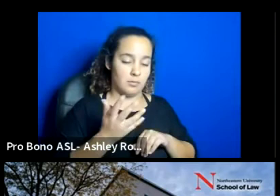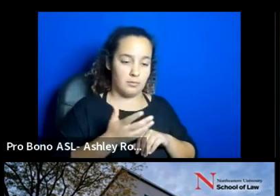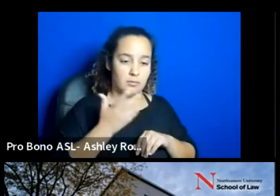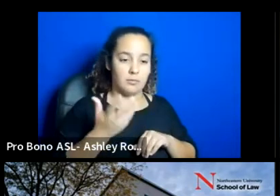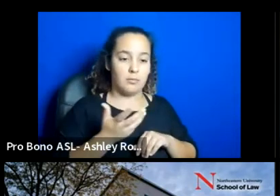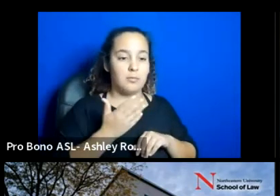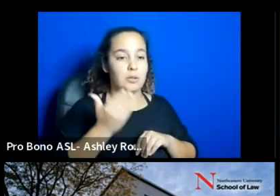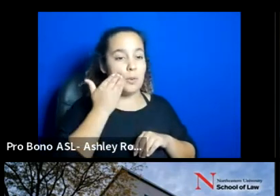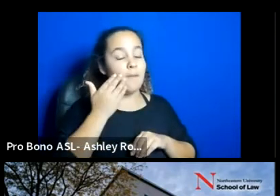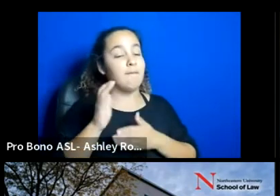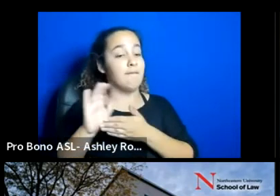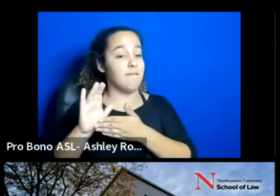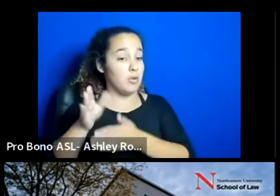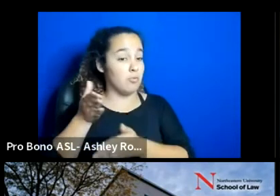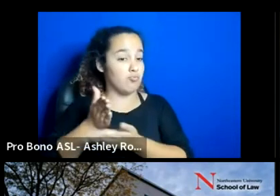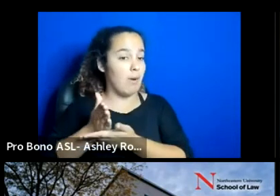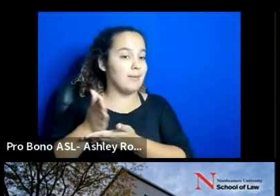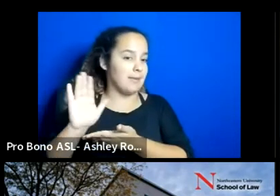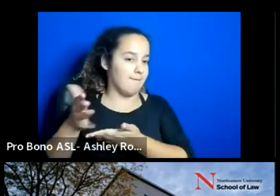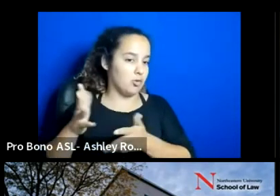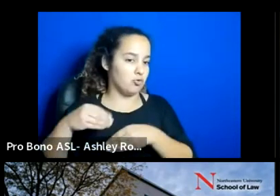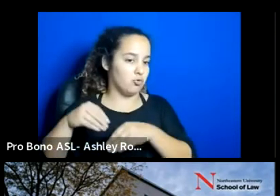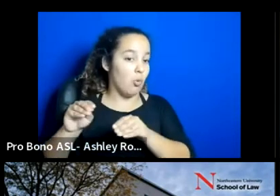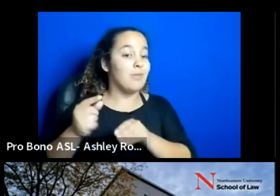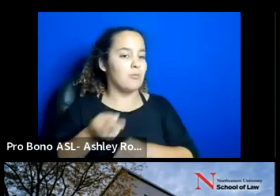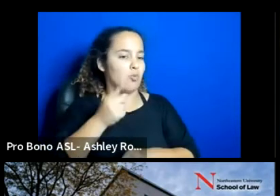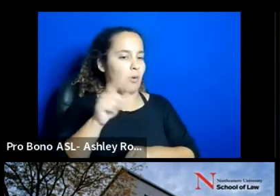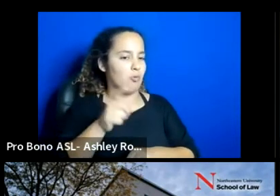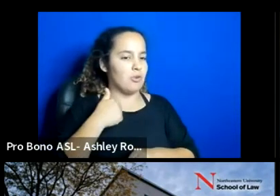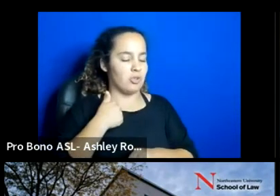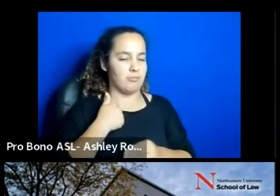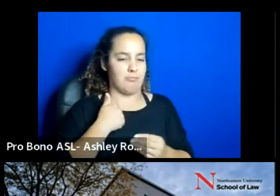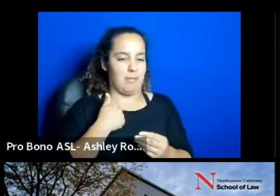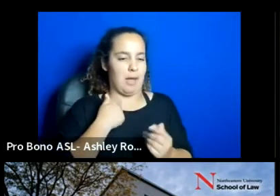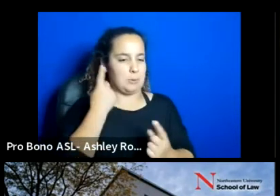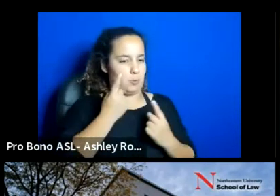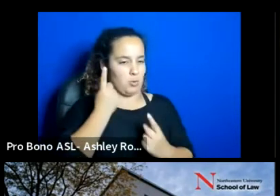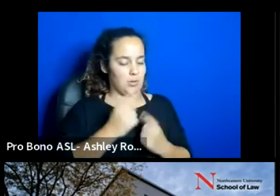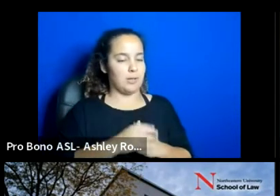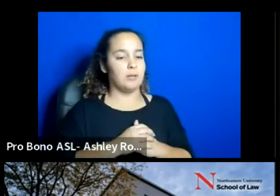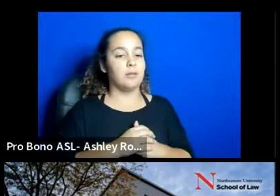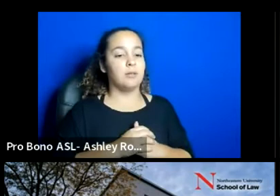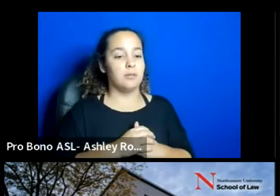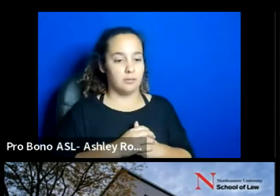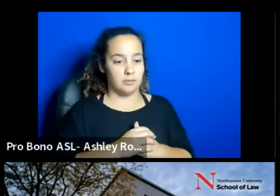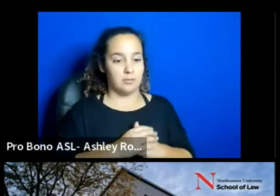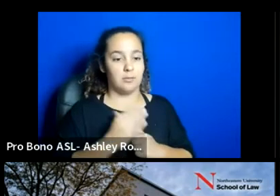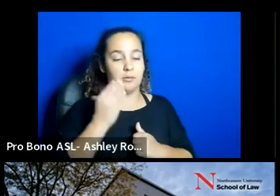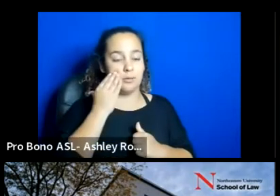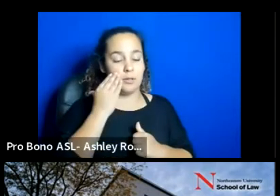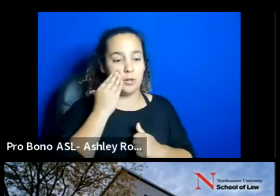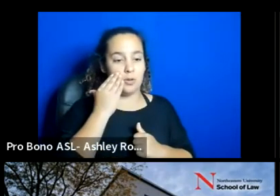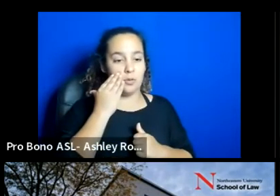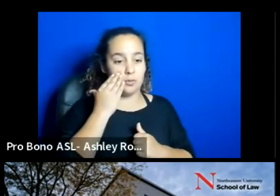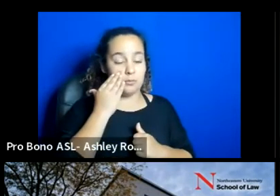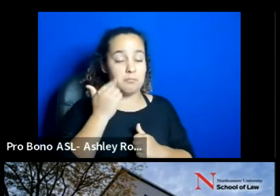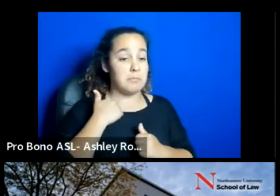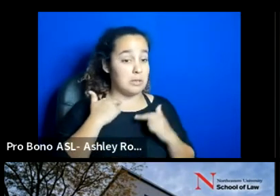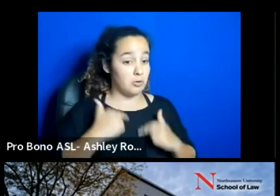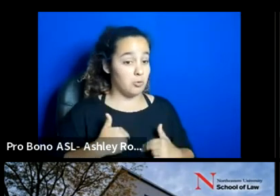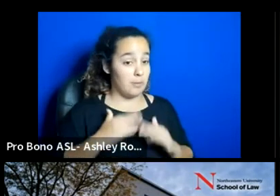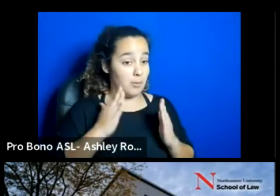sold. So that was one of my questions, that is moving from the mediation as a human